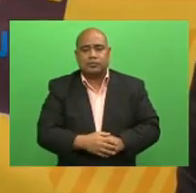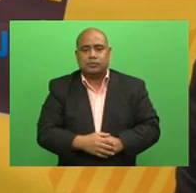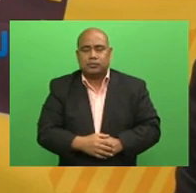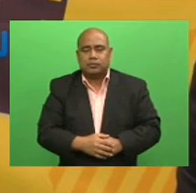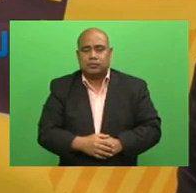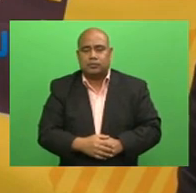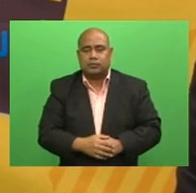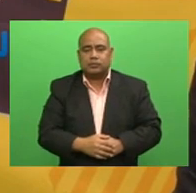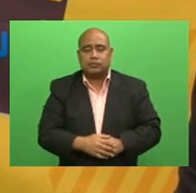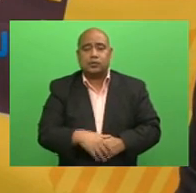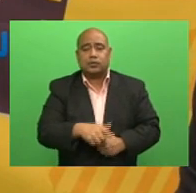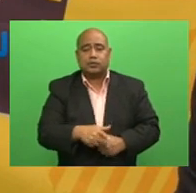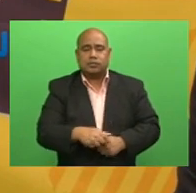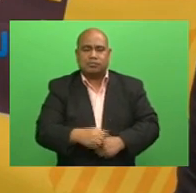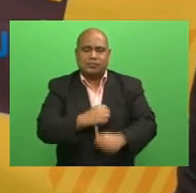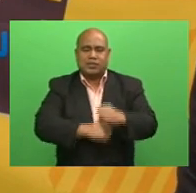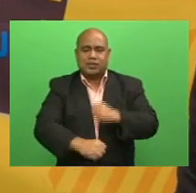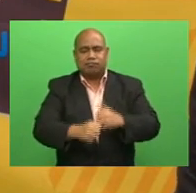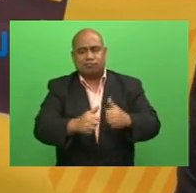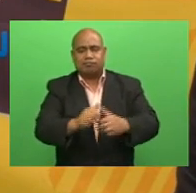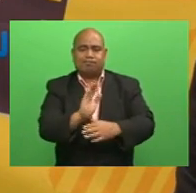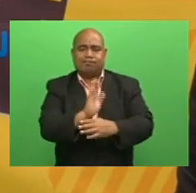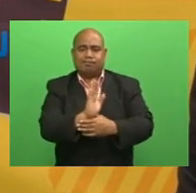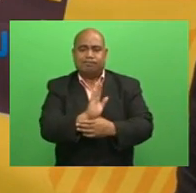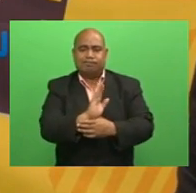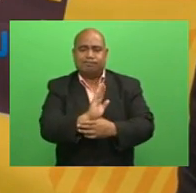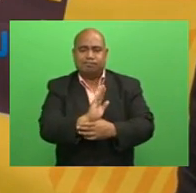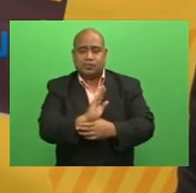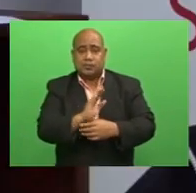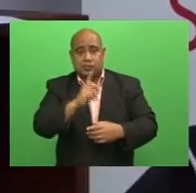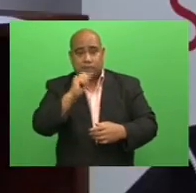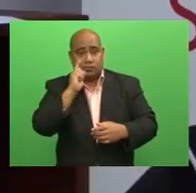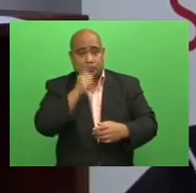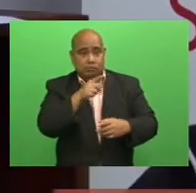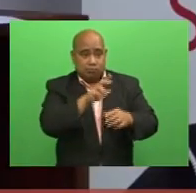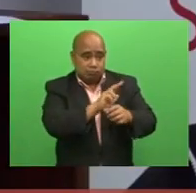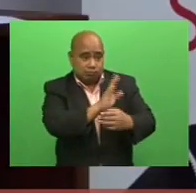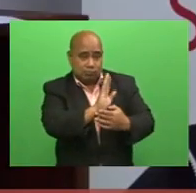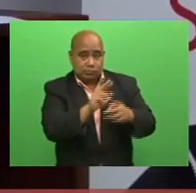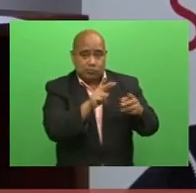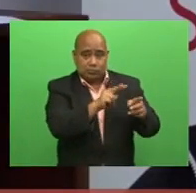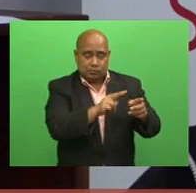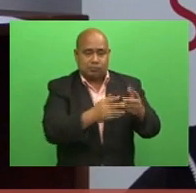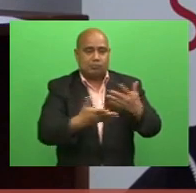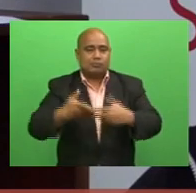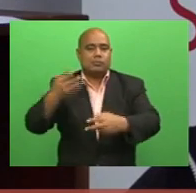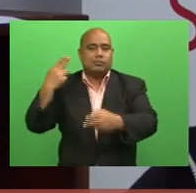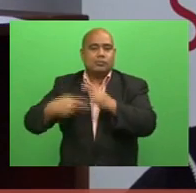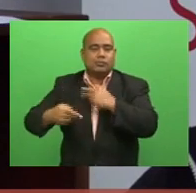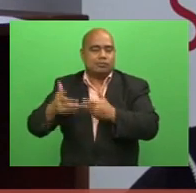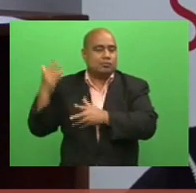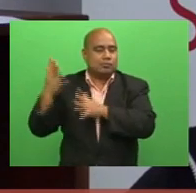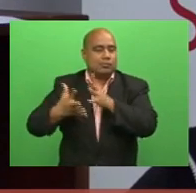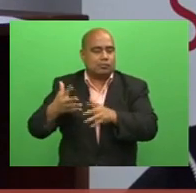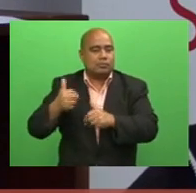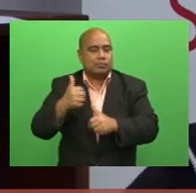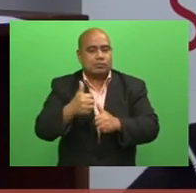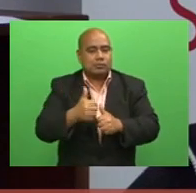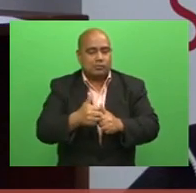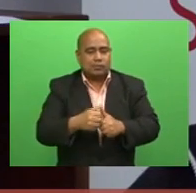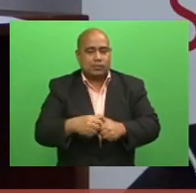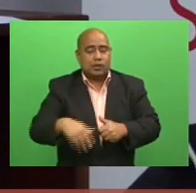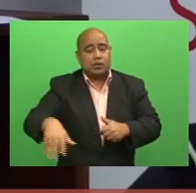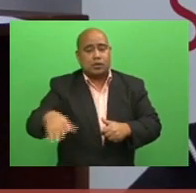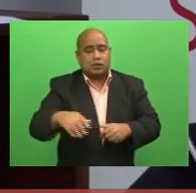on the screen, so we can see those stories on screen. Not everybody goes into the white collar job market there and there.